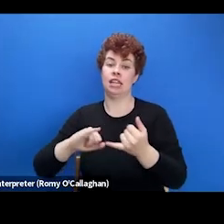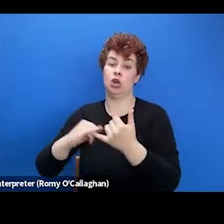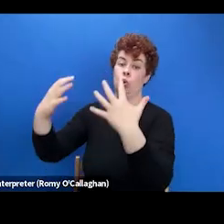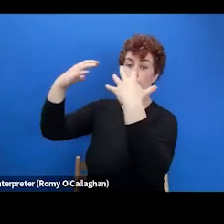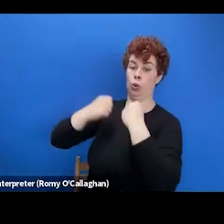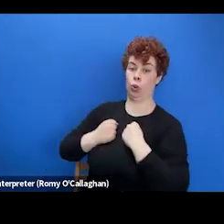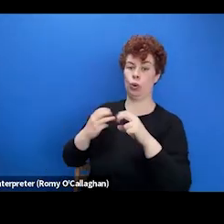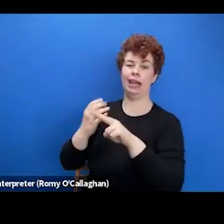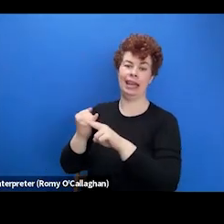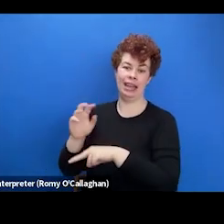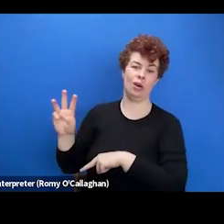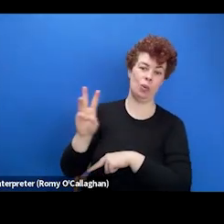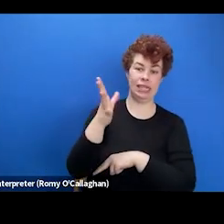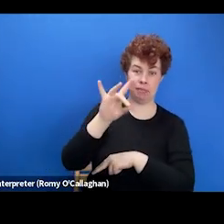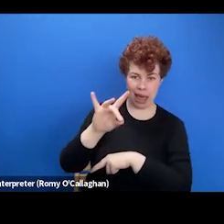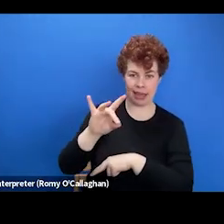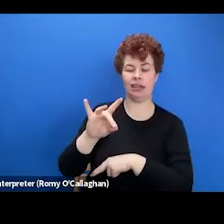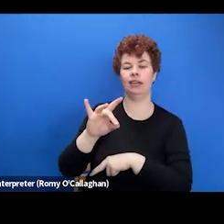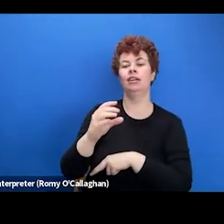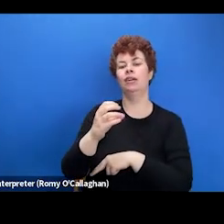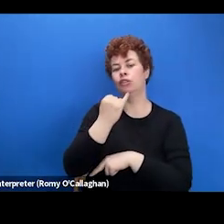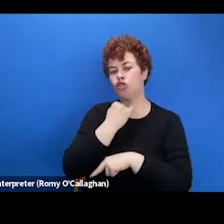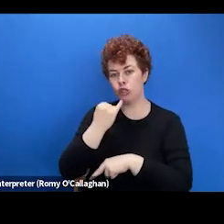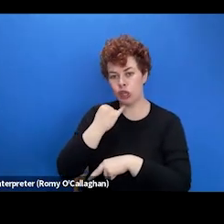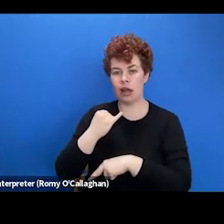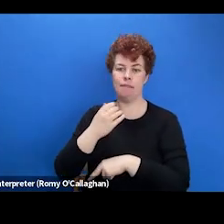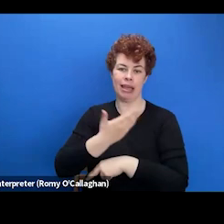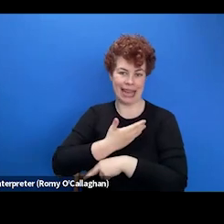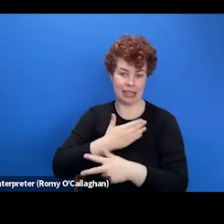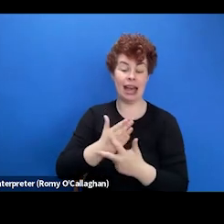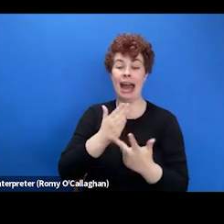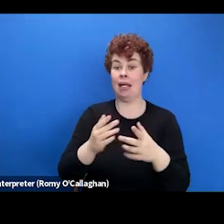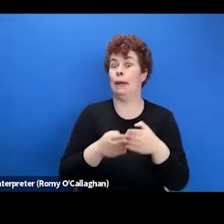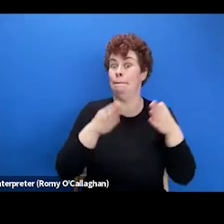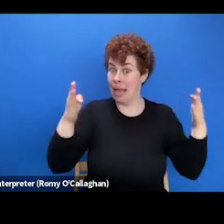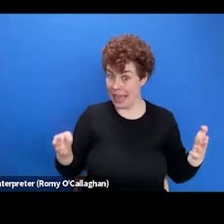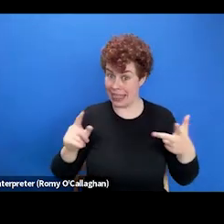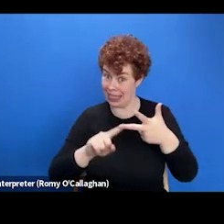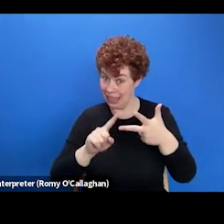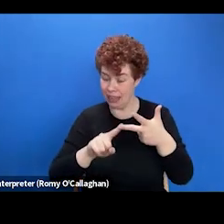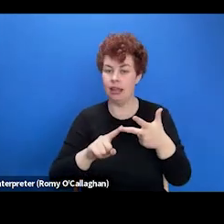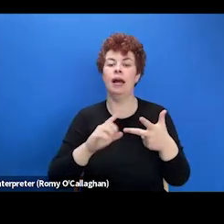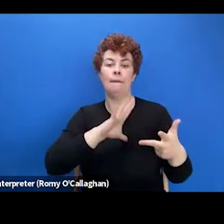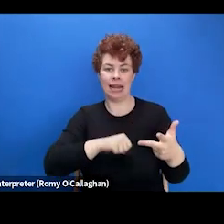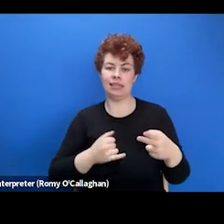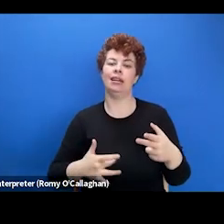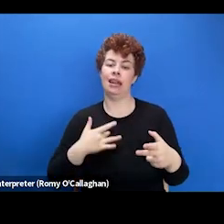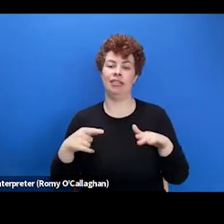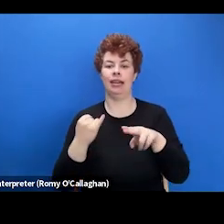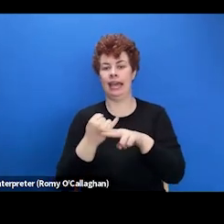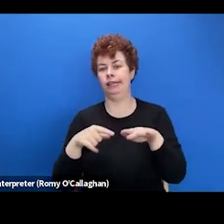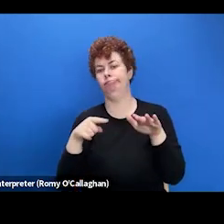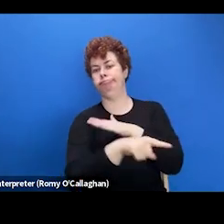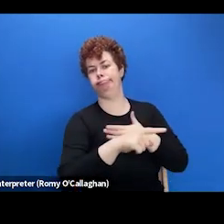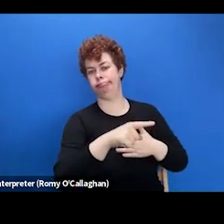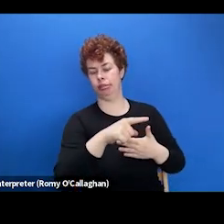West Bank, East Jerusalem and Gaza, and the biggest part of Palestinians, which is Palestinians living in exile and have been